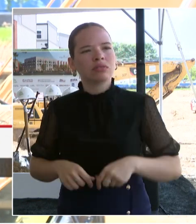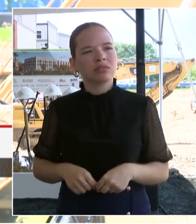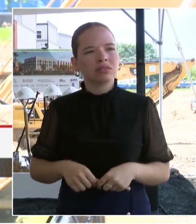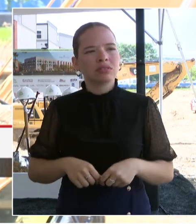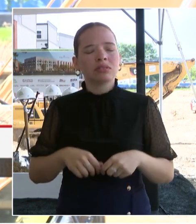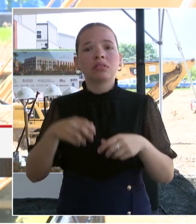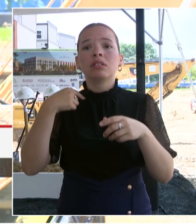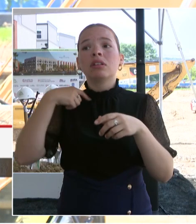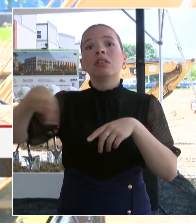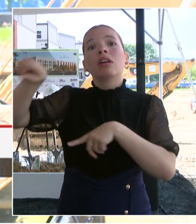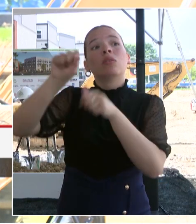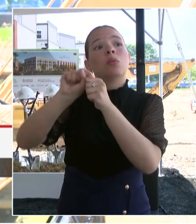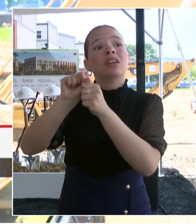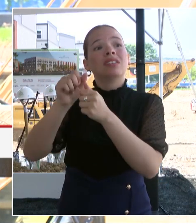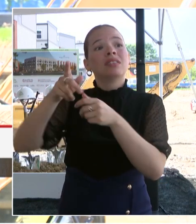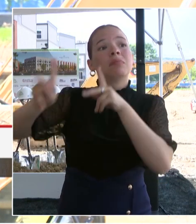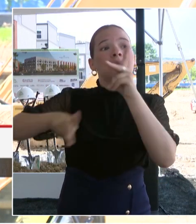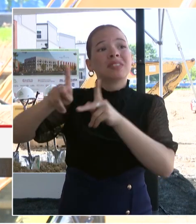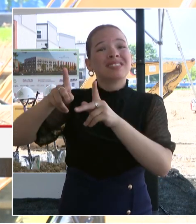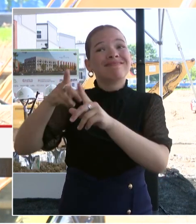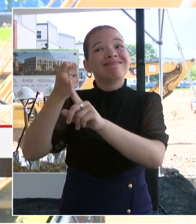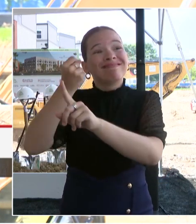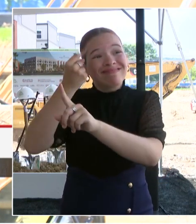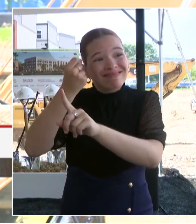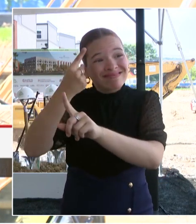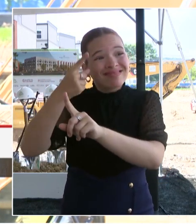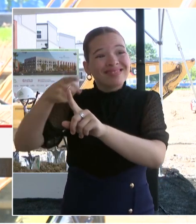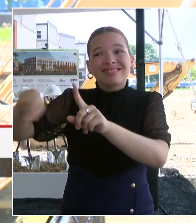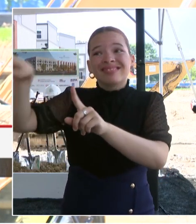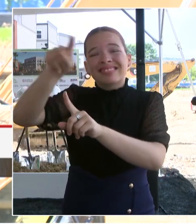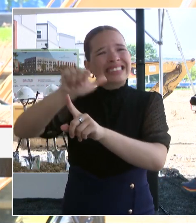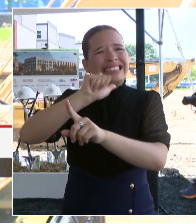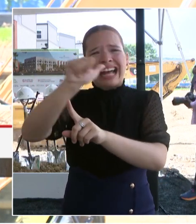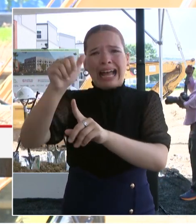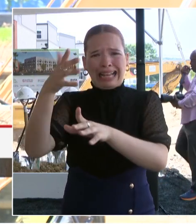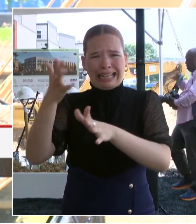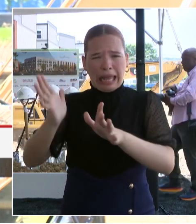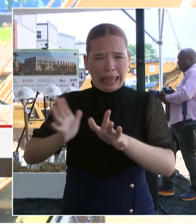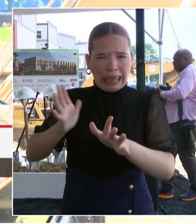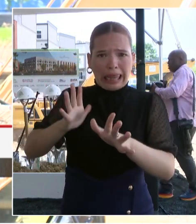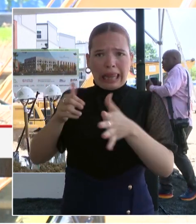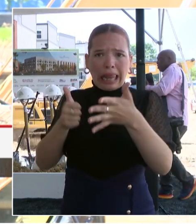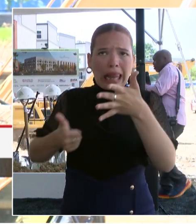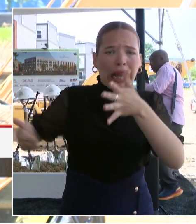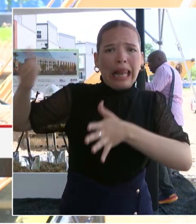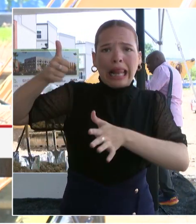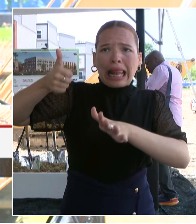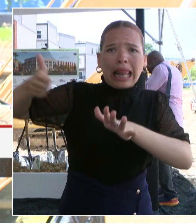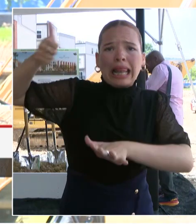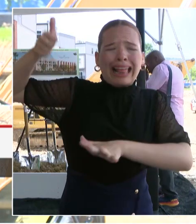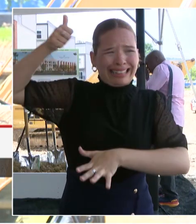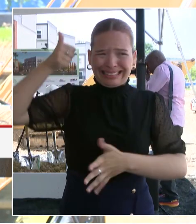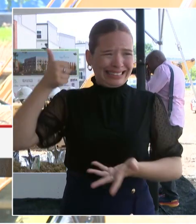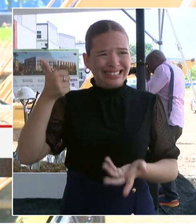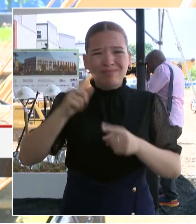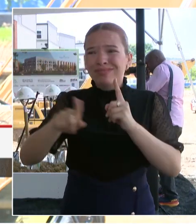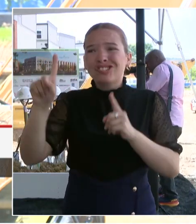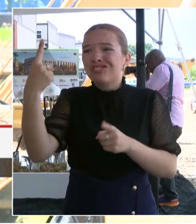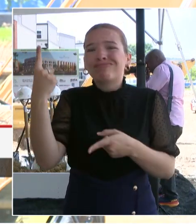officials, but who are just people who, like me, all those back in 1999 for